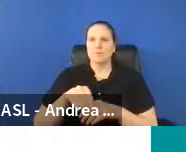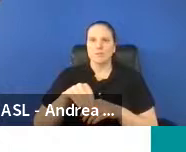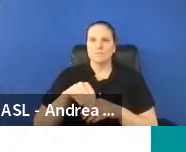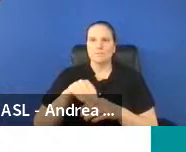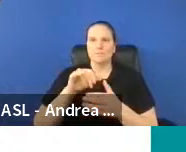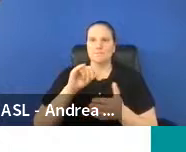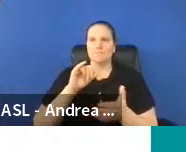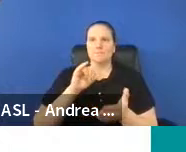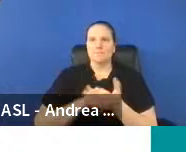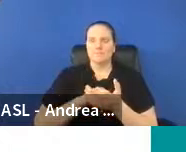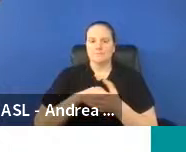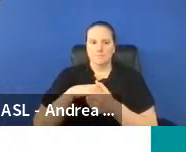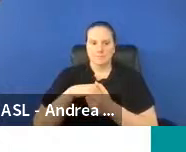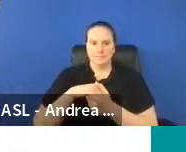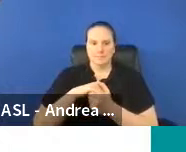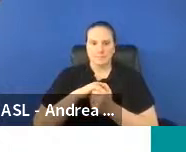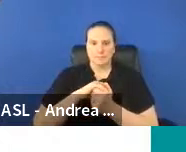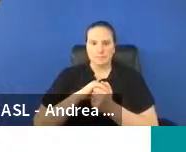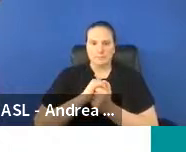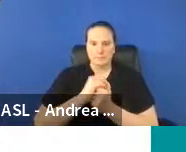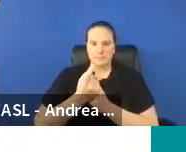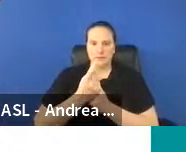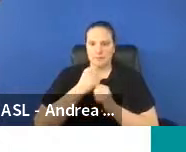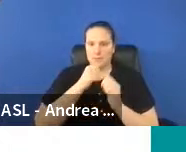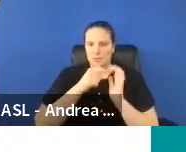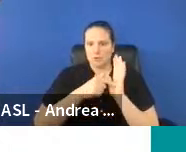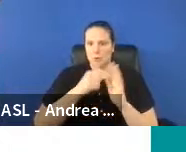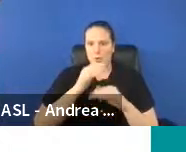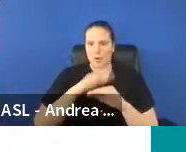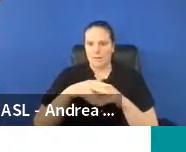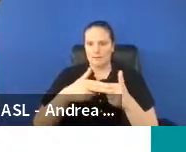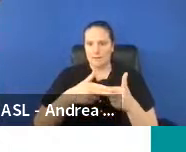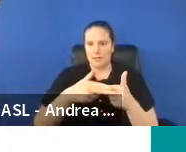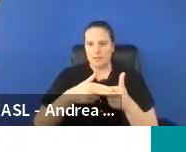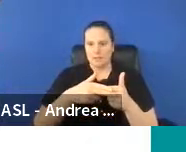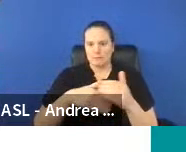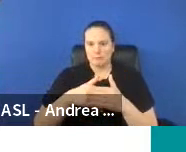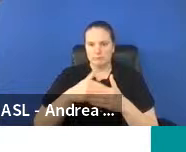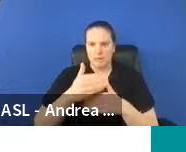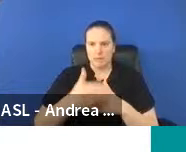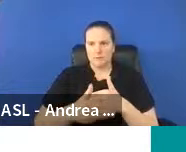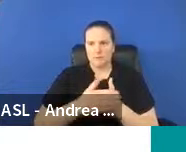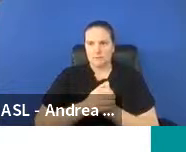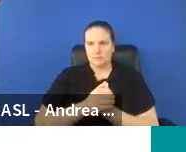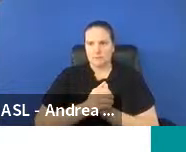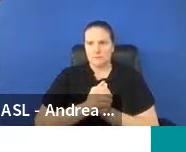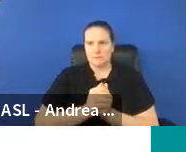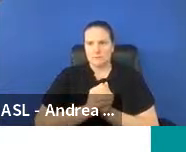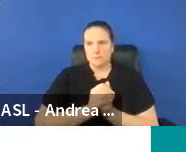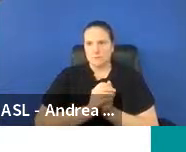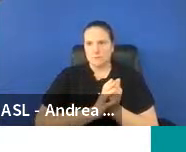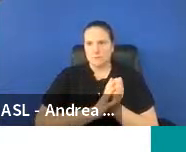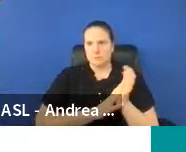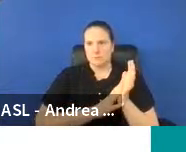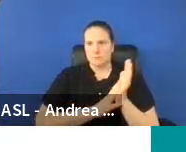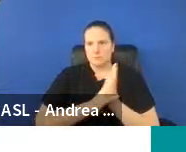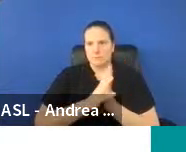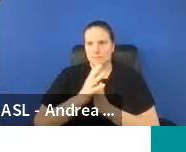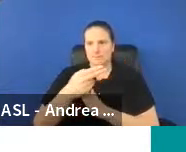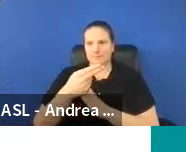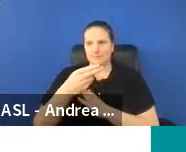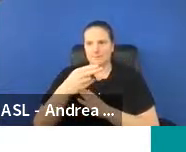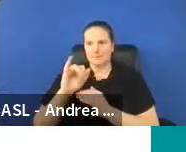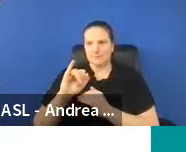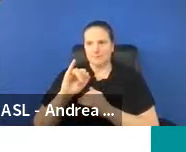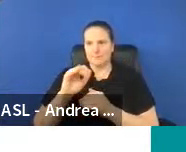that is not shown on this slide. Next slide, please. The Hayden Island Marine Drives